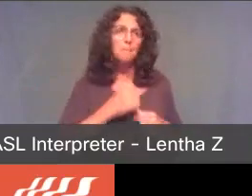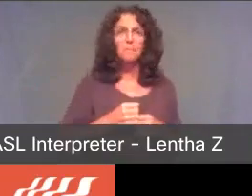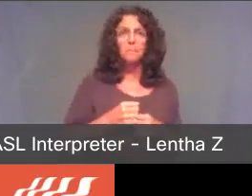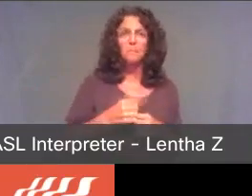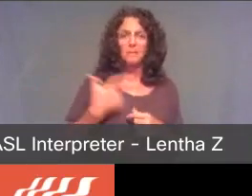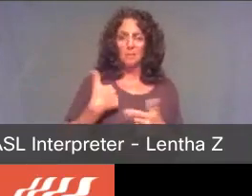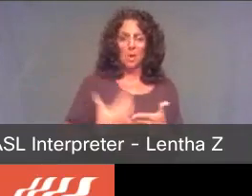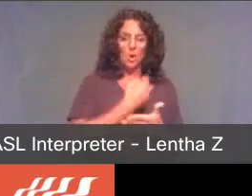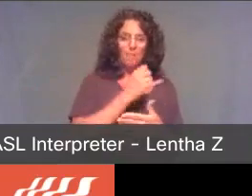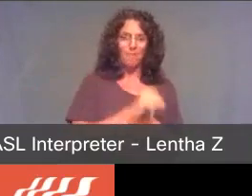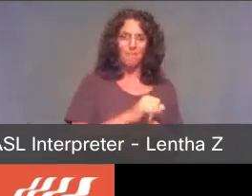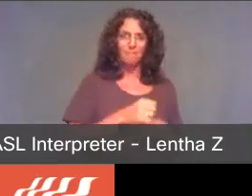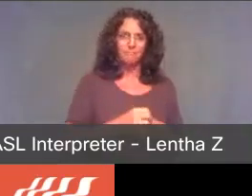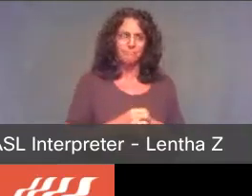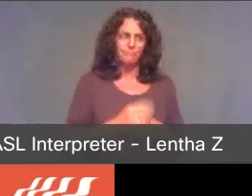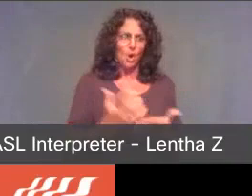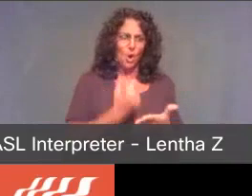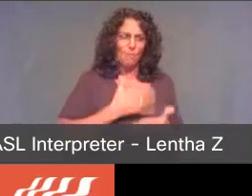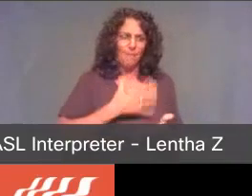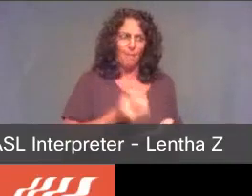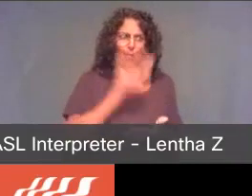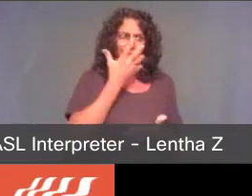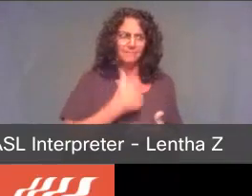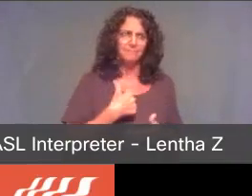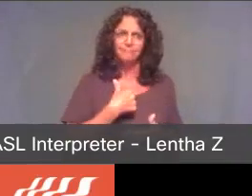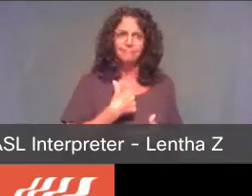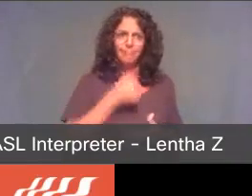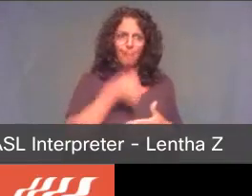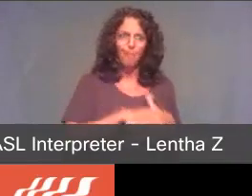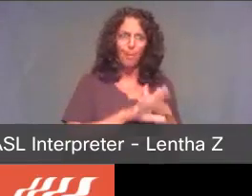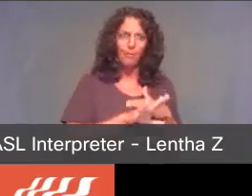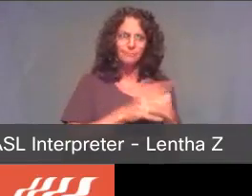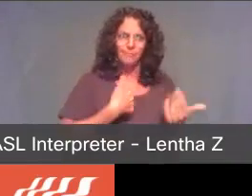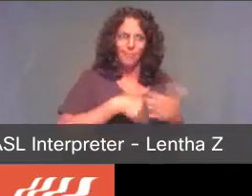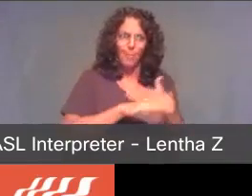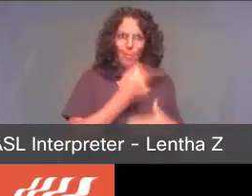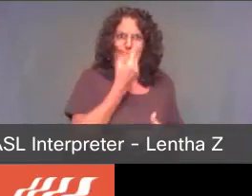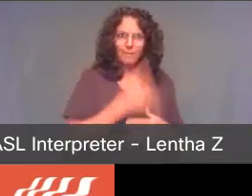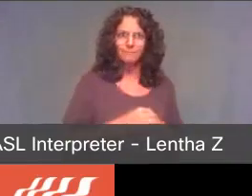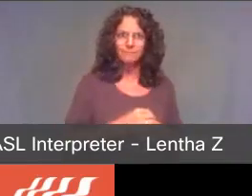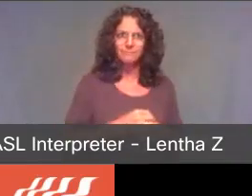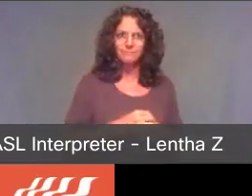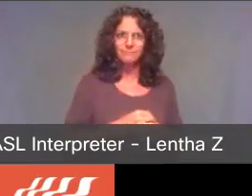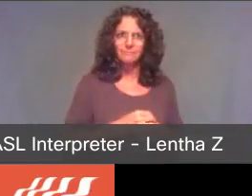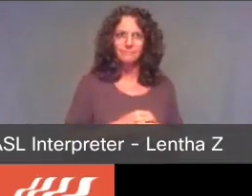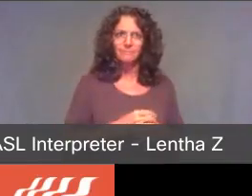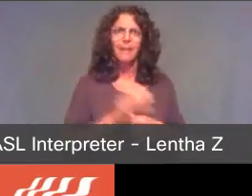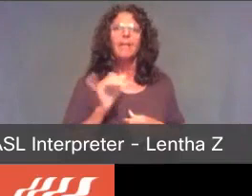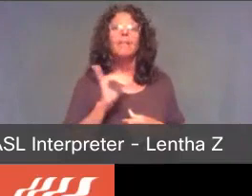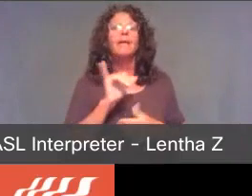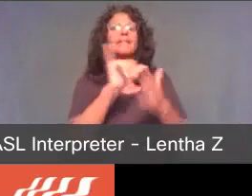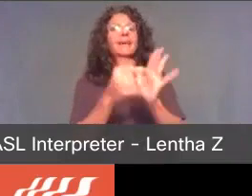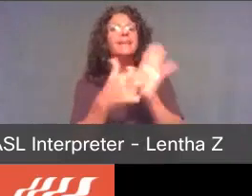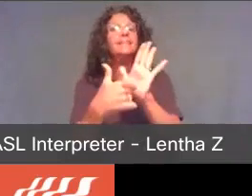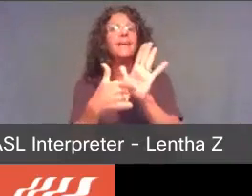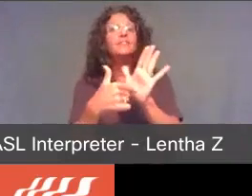to earn, right? I didn't earn my whiteness. I was just born white. I didn't choose it, just like in our analogy. We just woke up one day and someone gave us a car, gave us a bike.